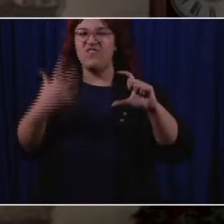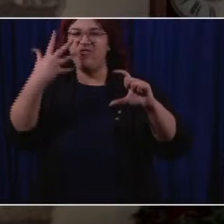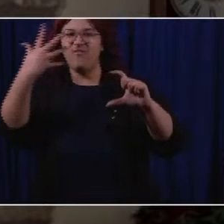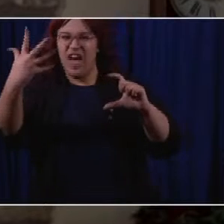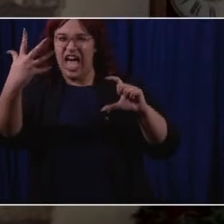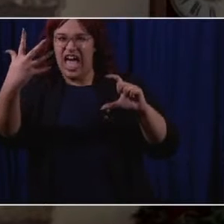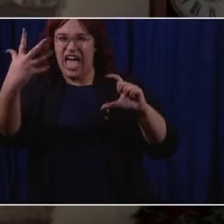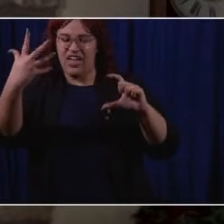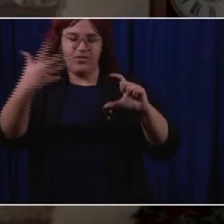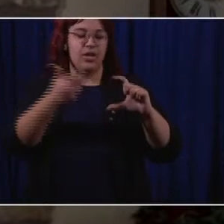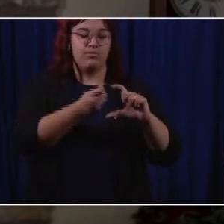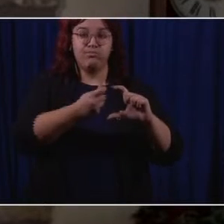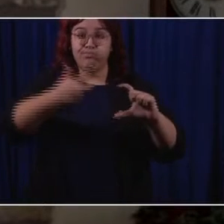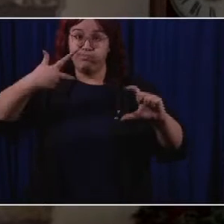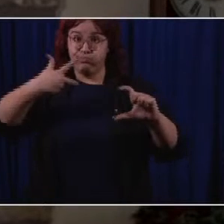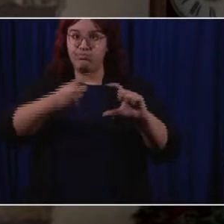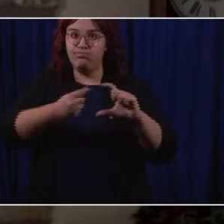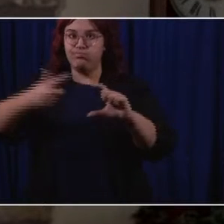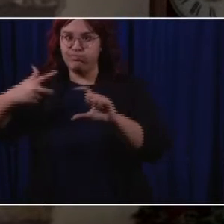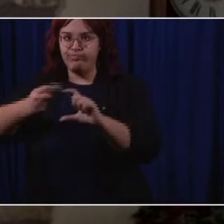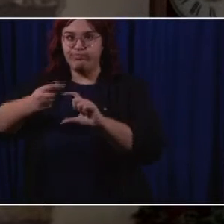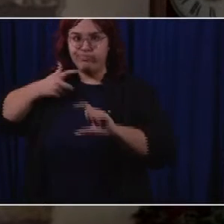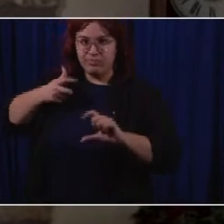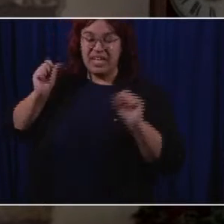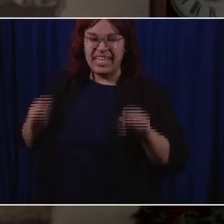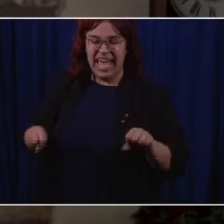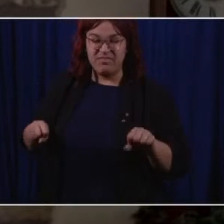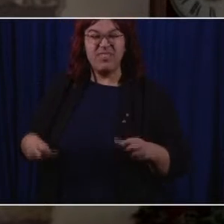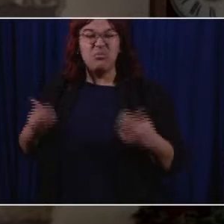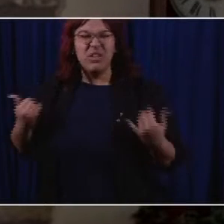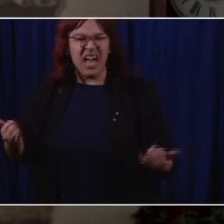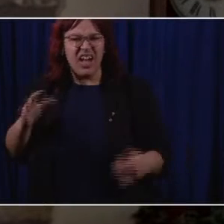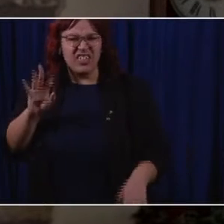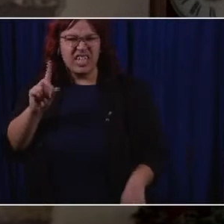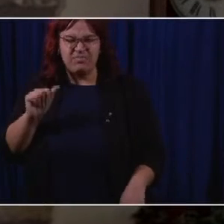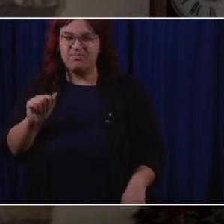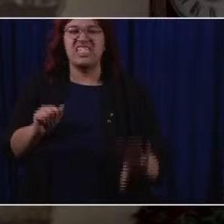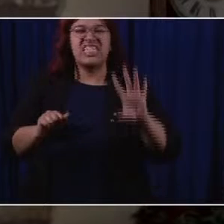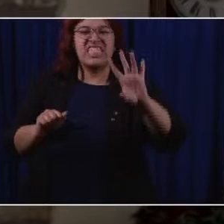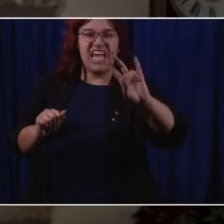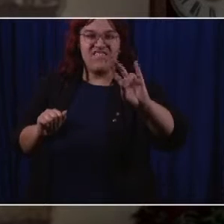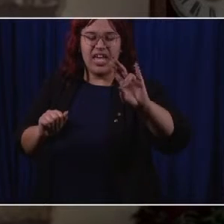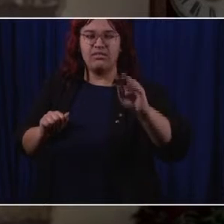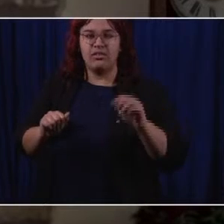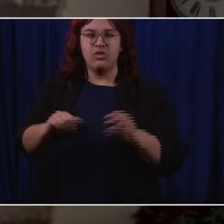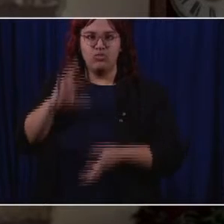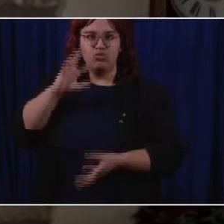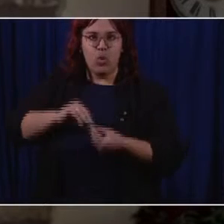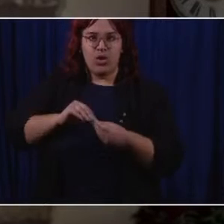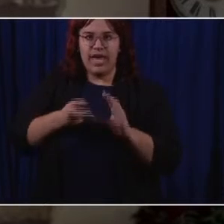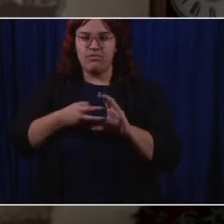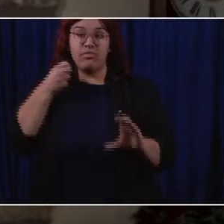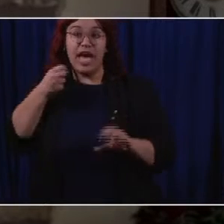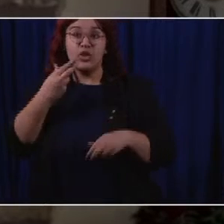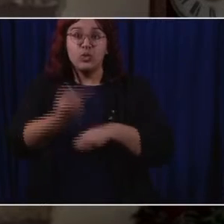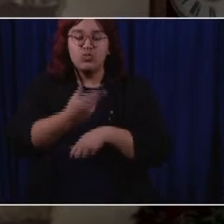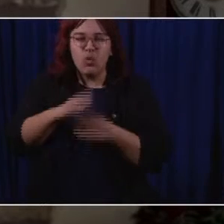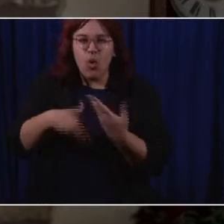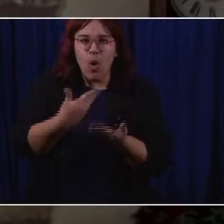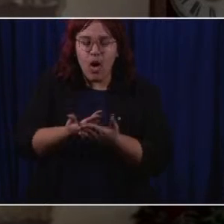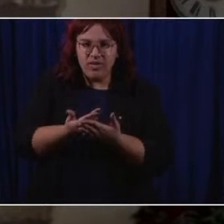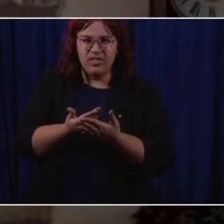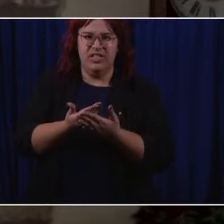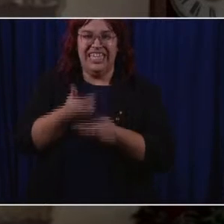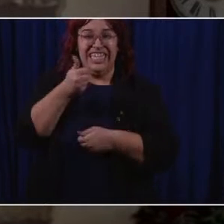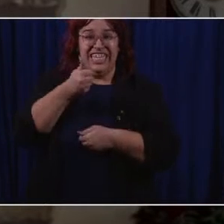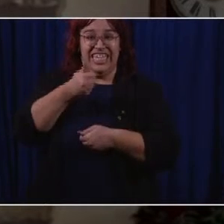in fact, there are more like 7 doses in each vial. And now we can, in fact, use every single dose in the vial. And 2 extra doses per vial